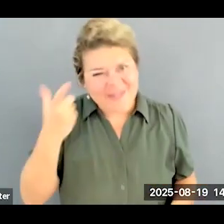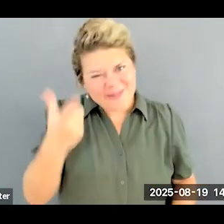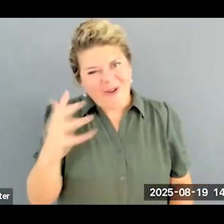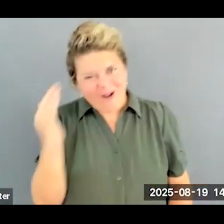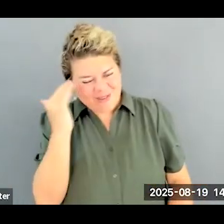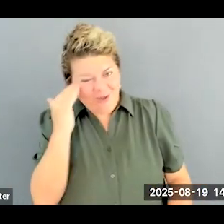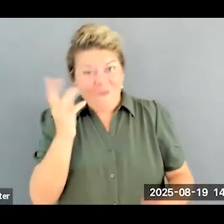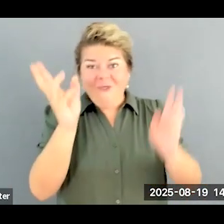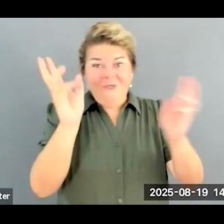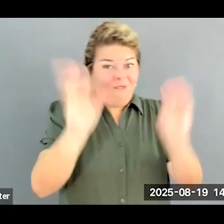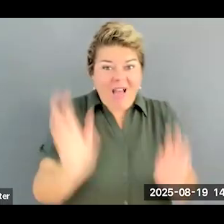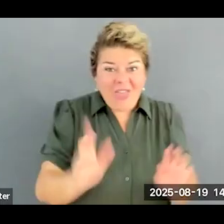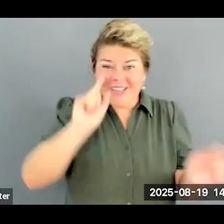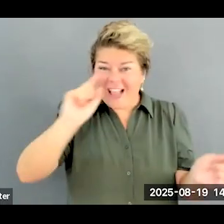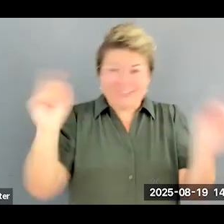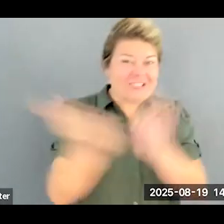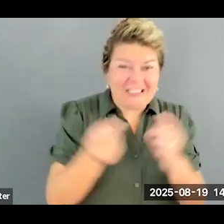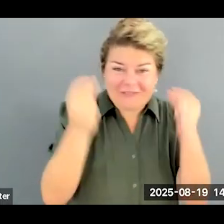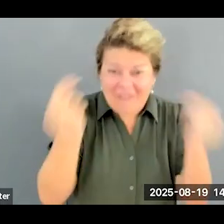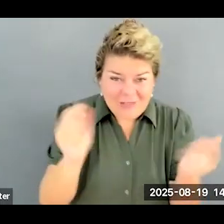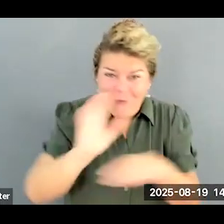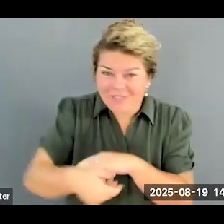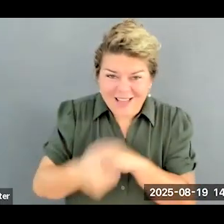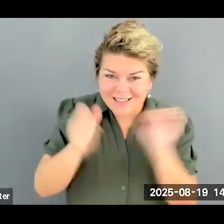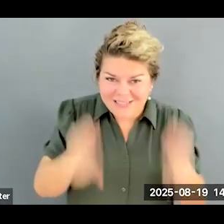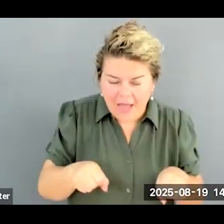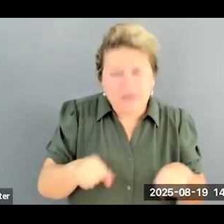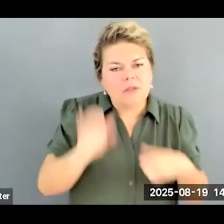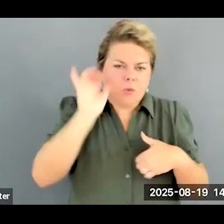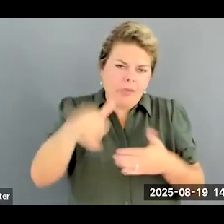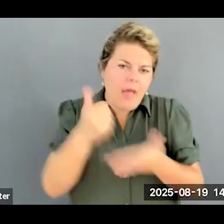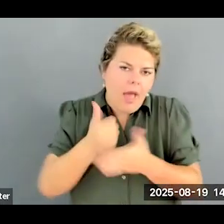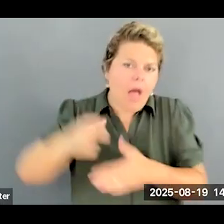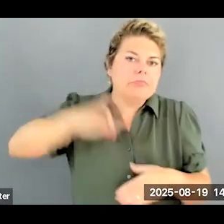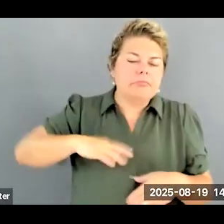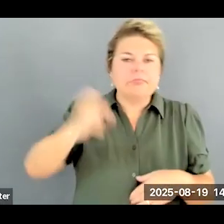our weather can change rapidly overnight. So that context is helpful.